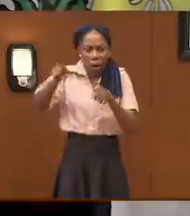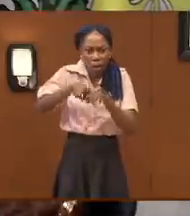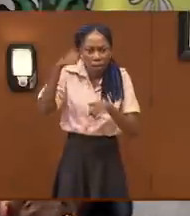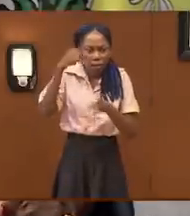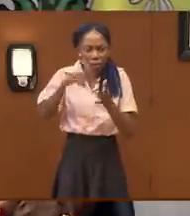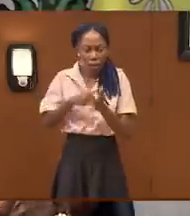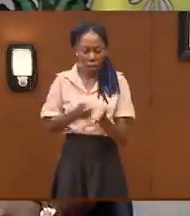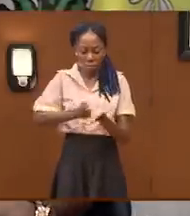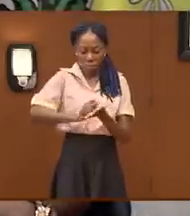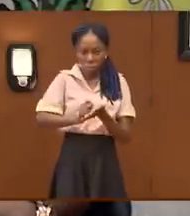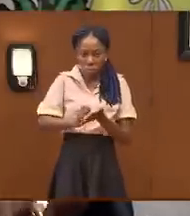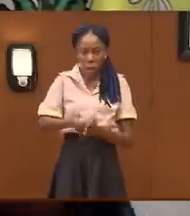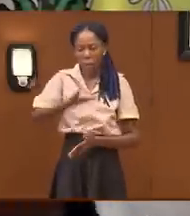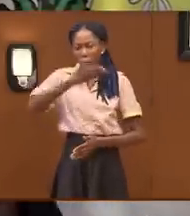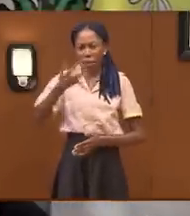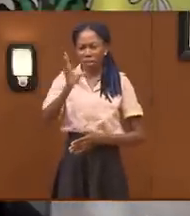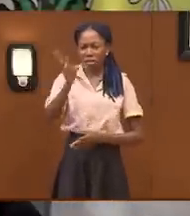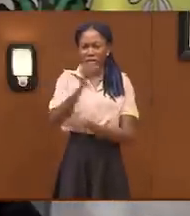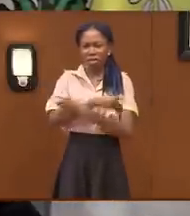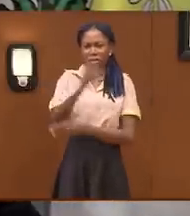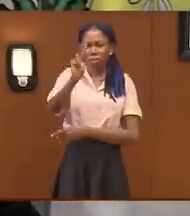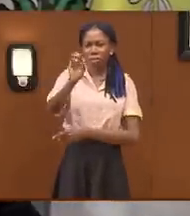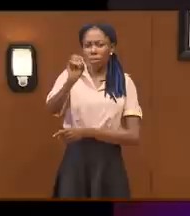that is expired, give you 7 days.